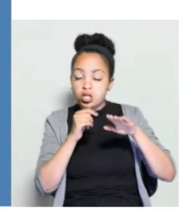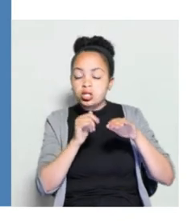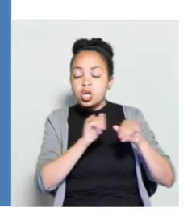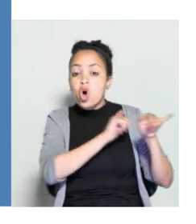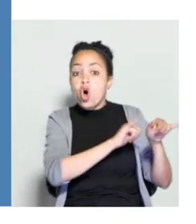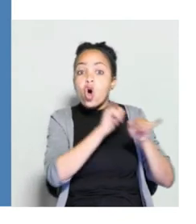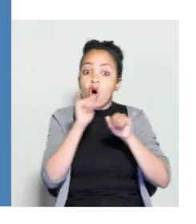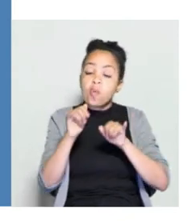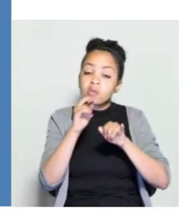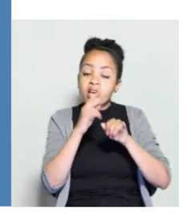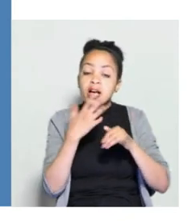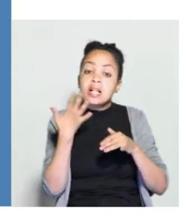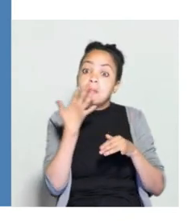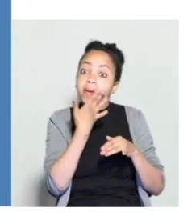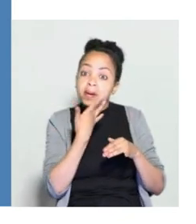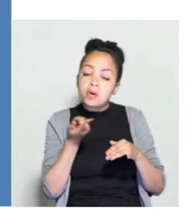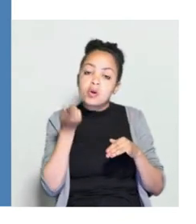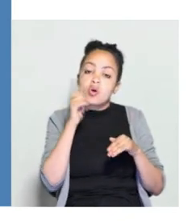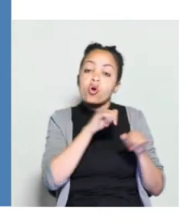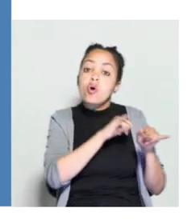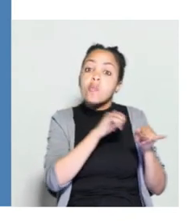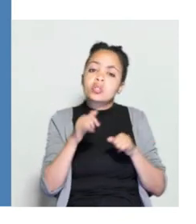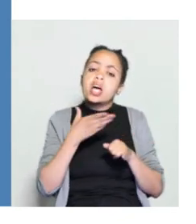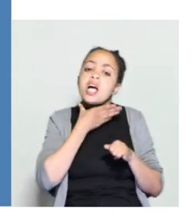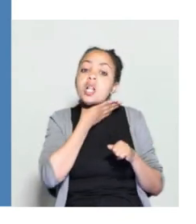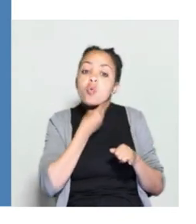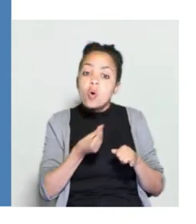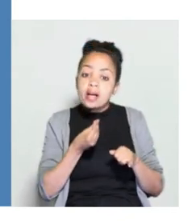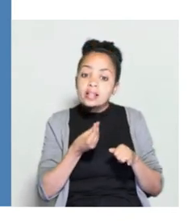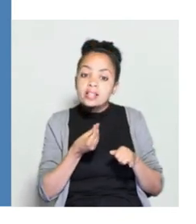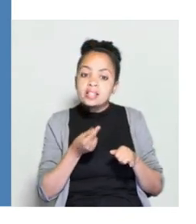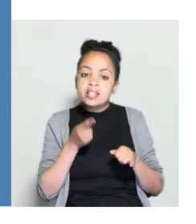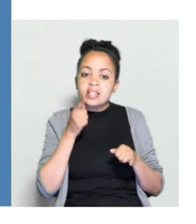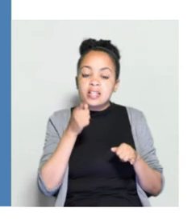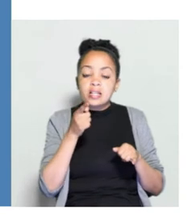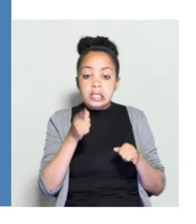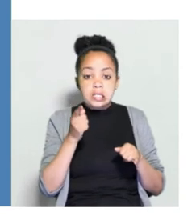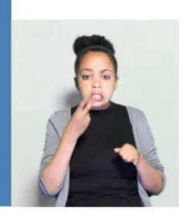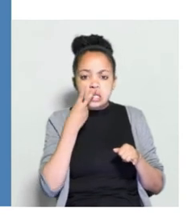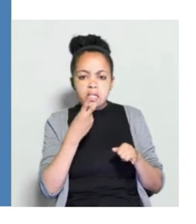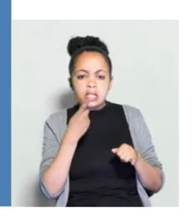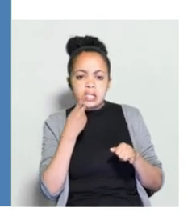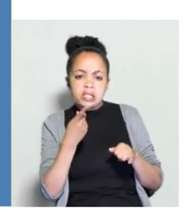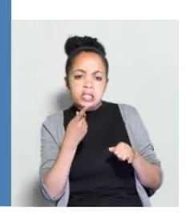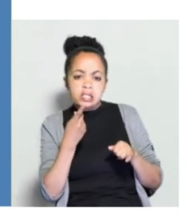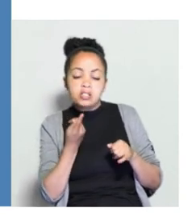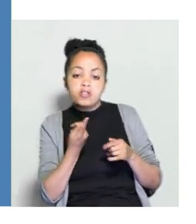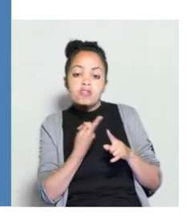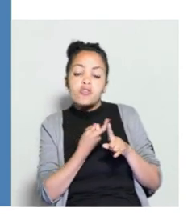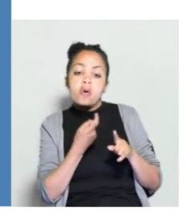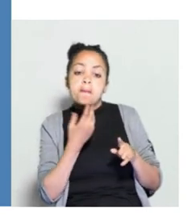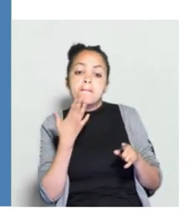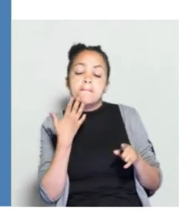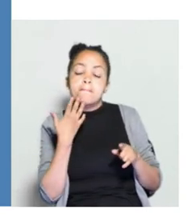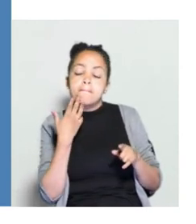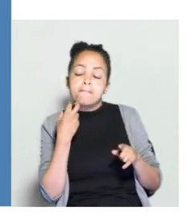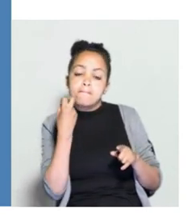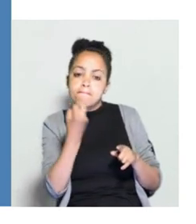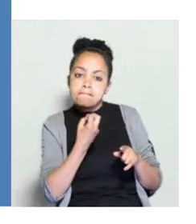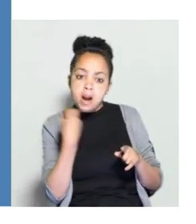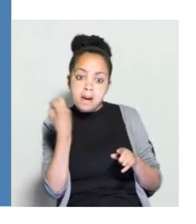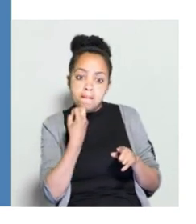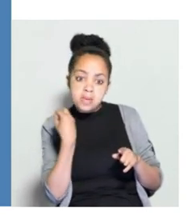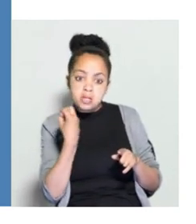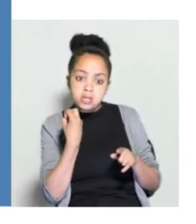purple, with that of homozygous white. Then, he segregate. This one is from purple.